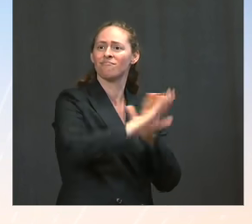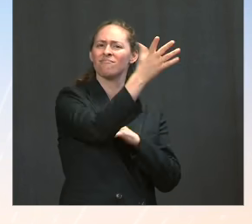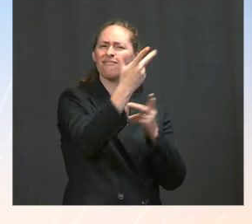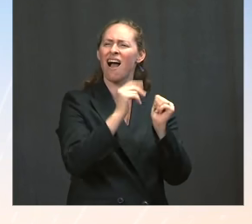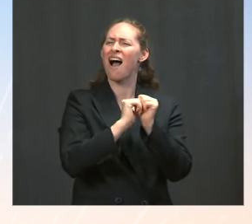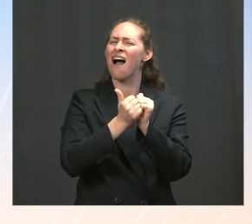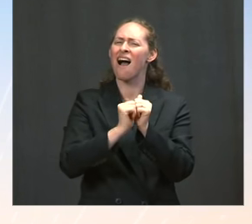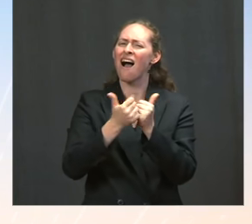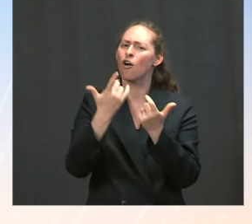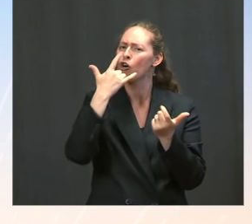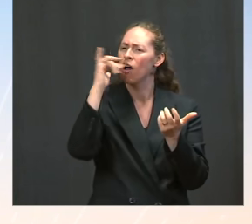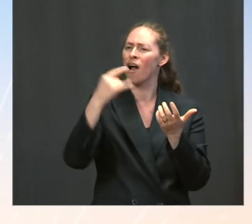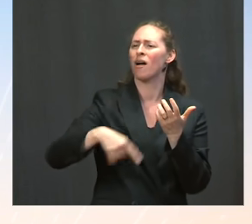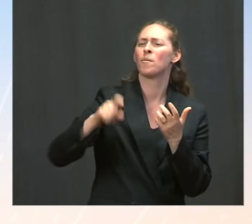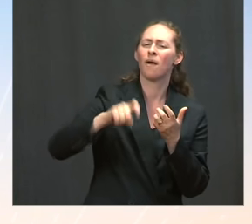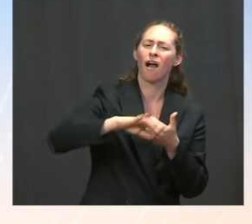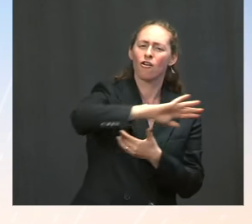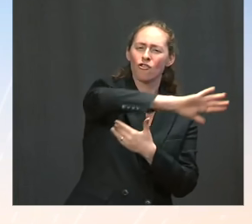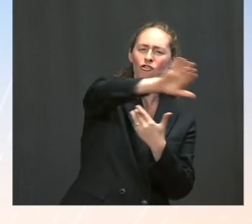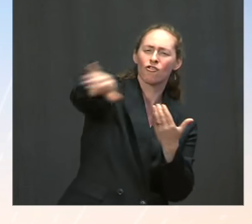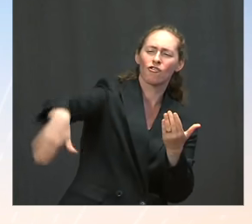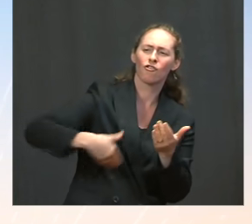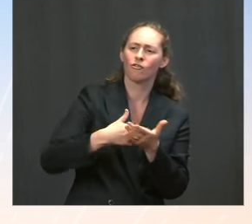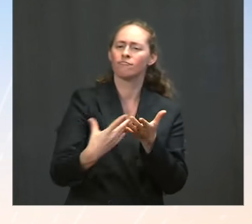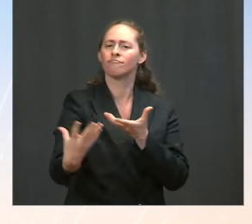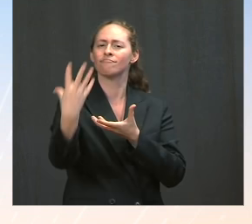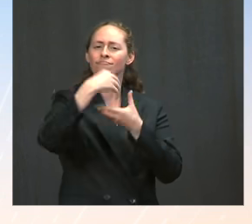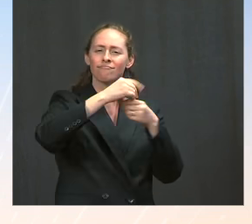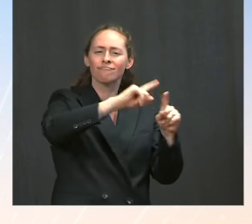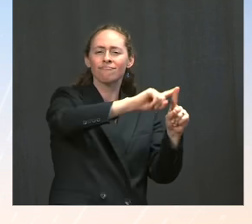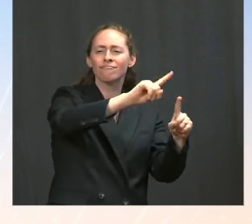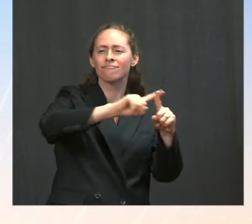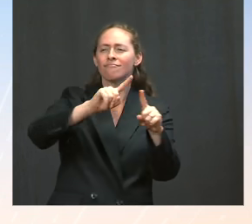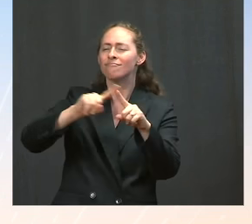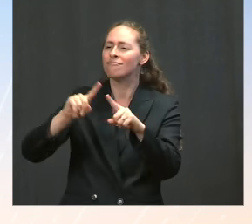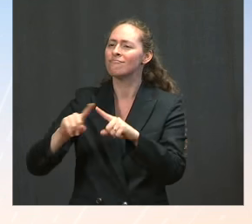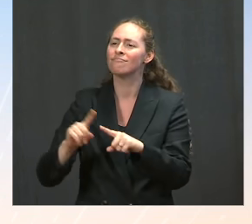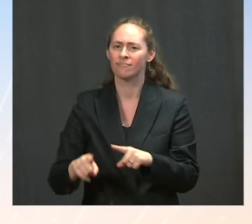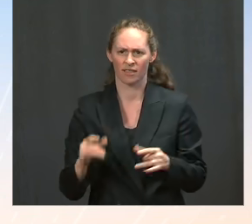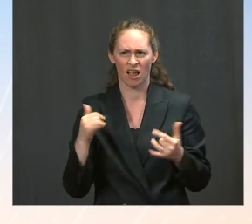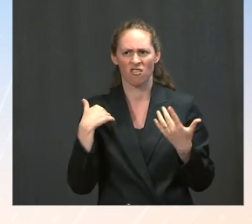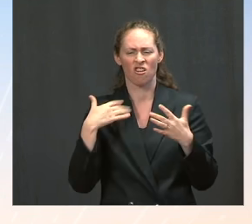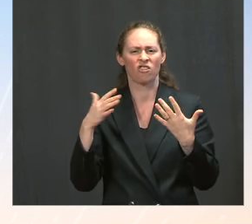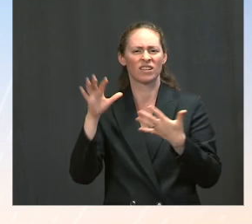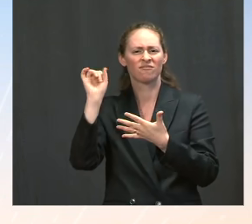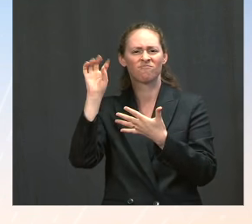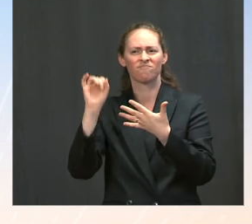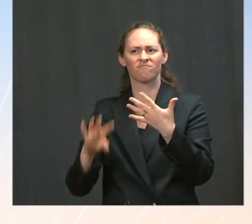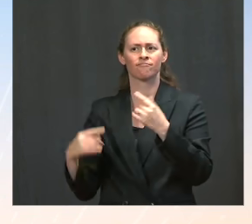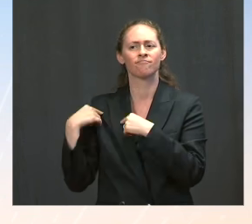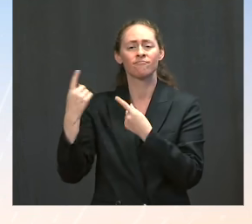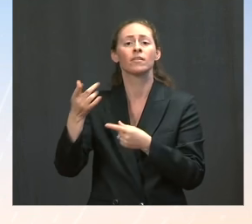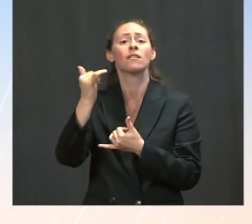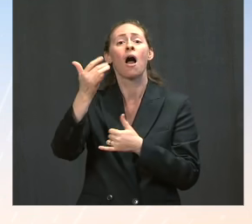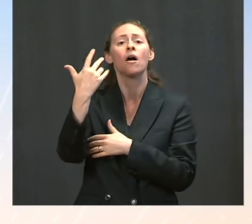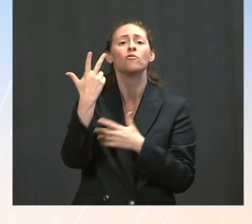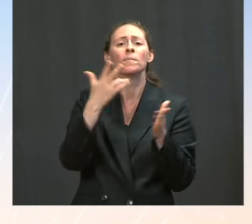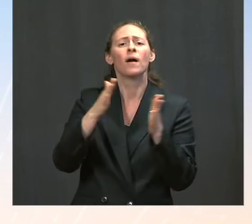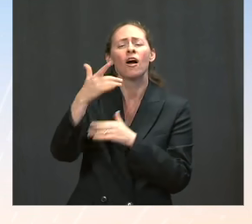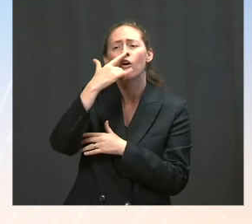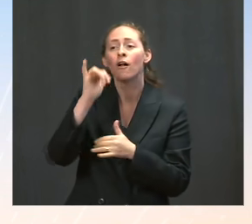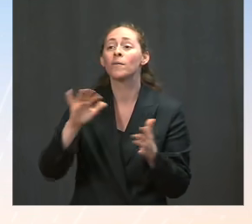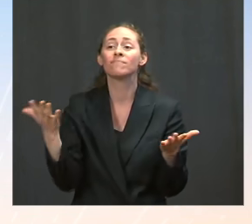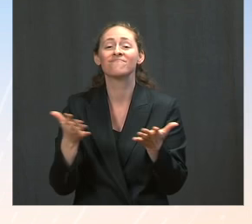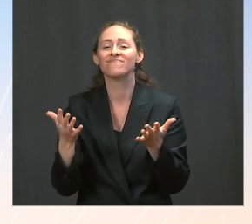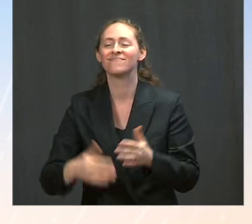components of this $3 billion initiative. It begins with what we're calling the Build Back Better